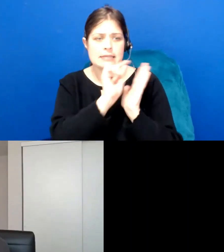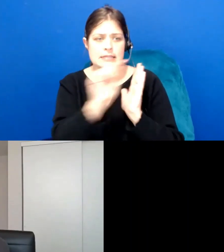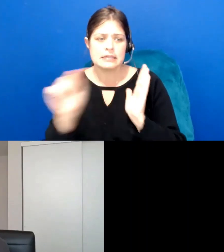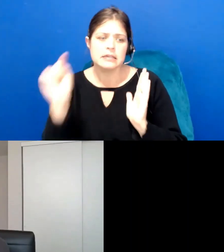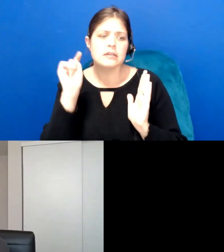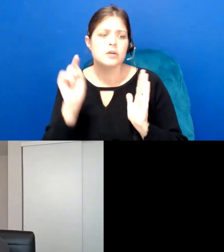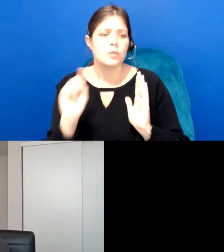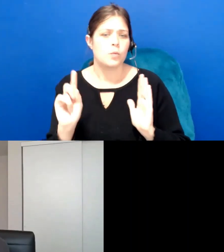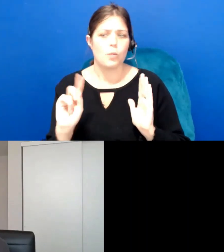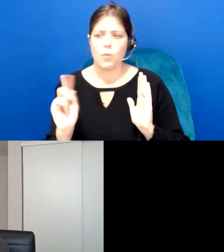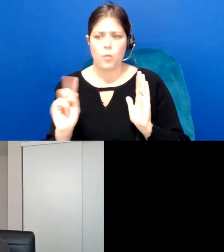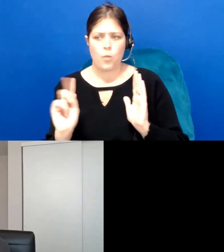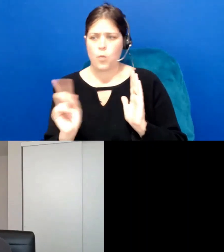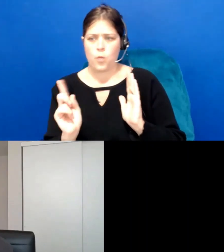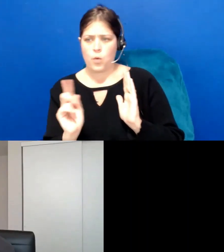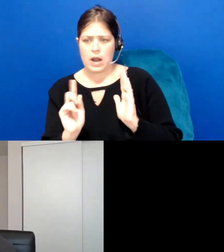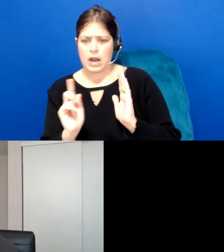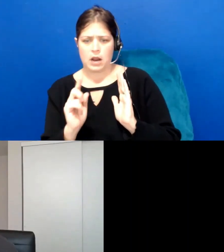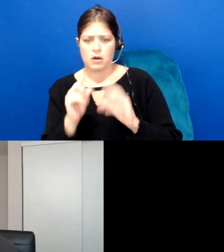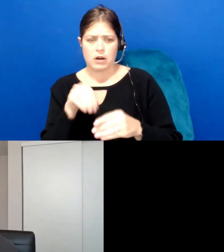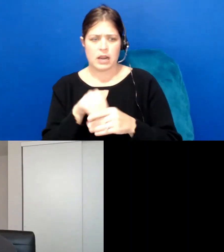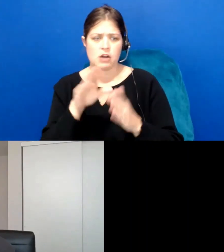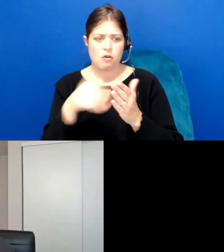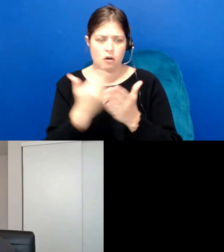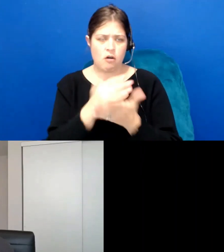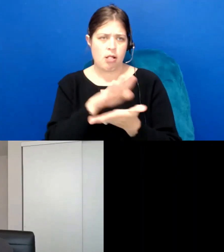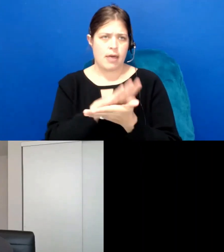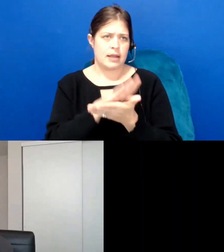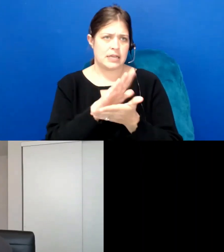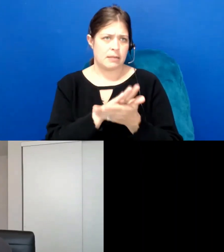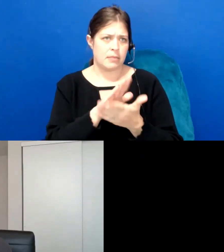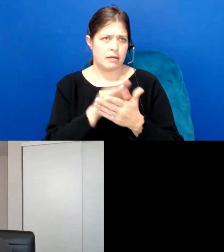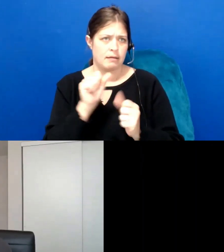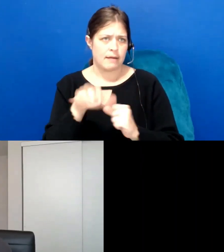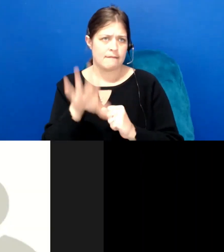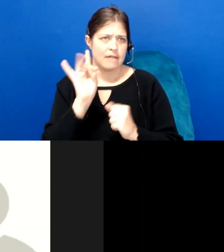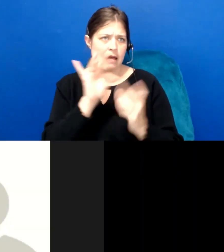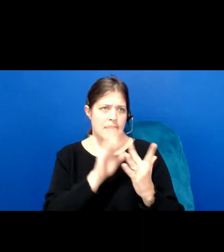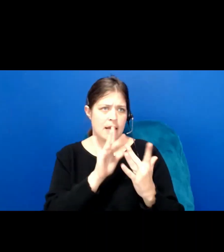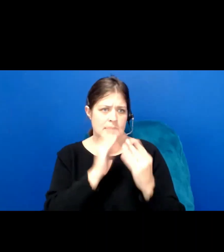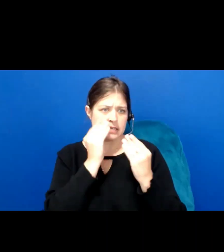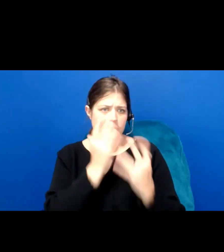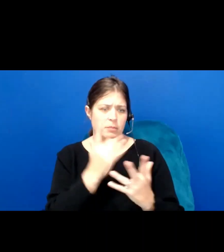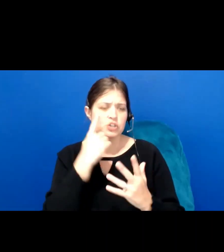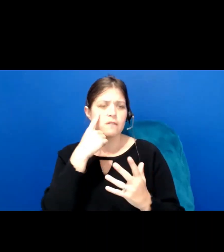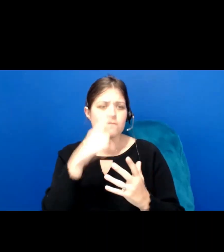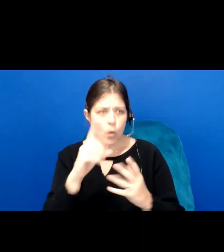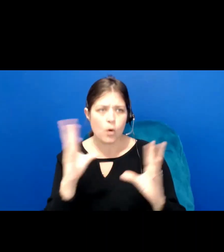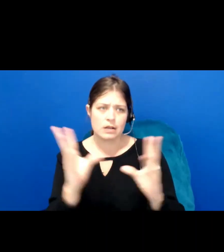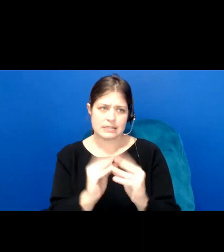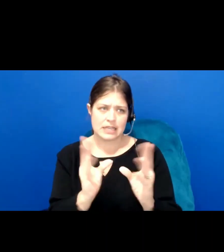in All Academic can they find contact information for session participants?